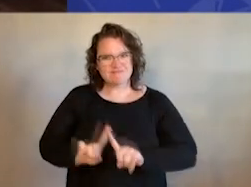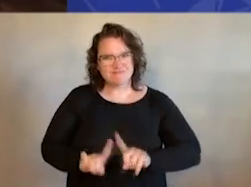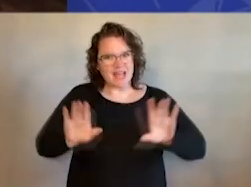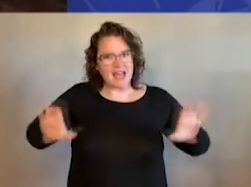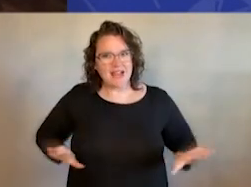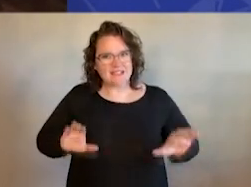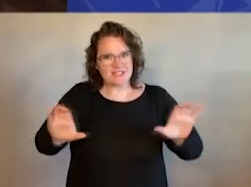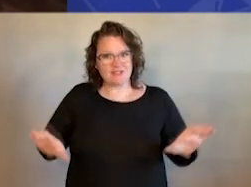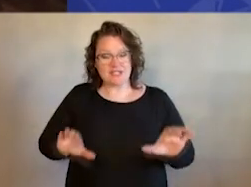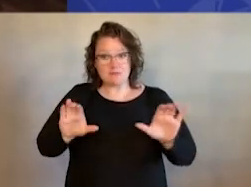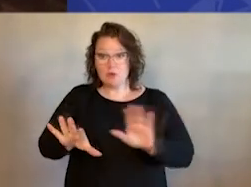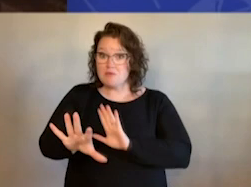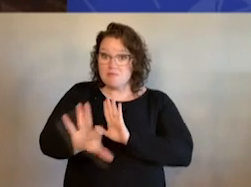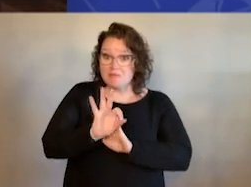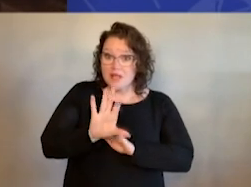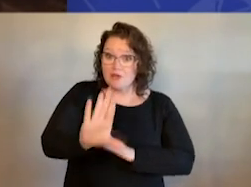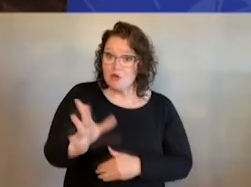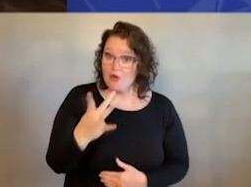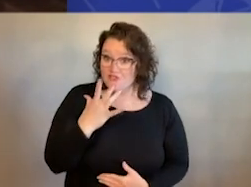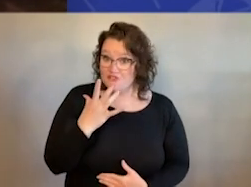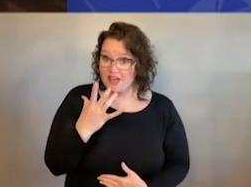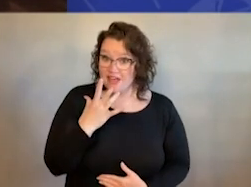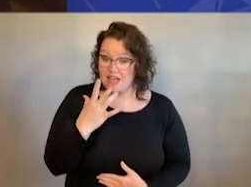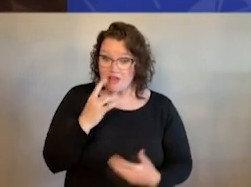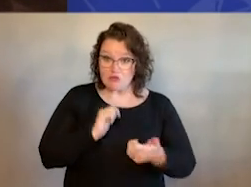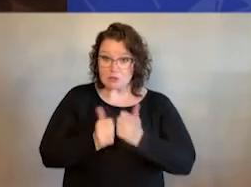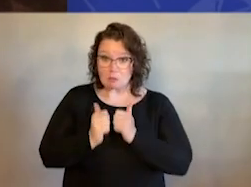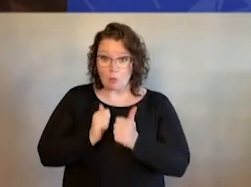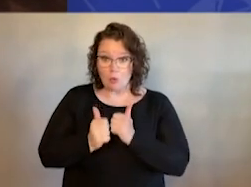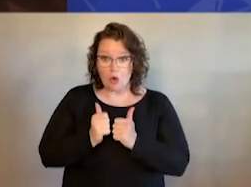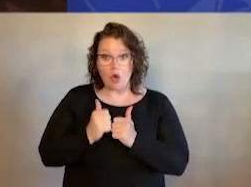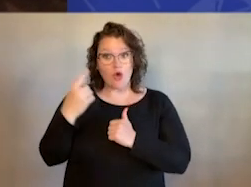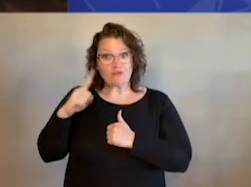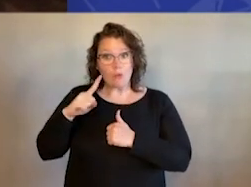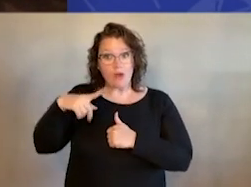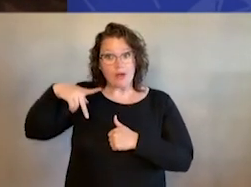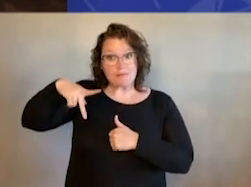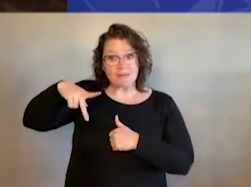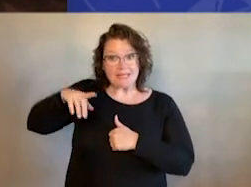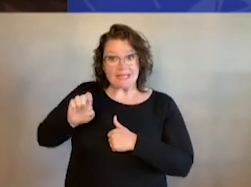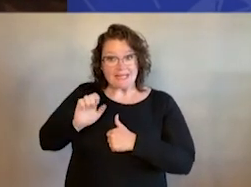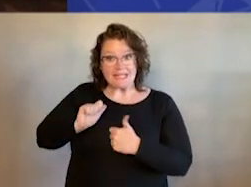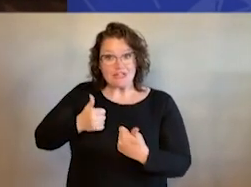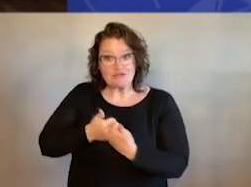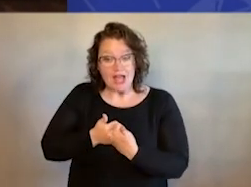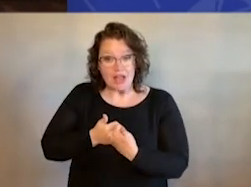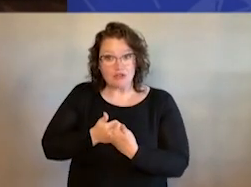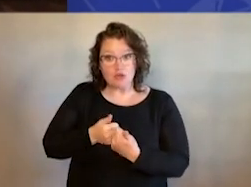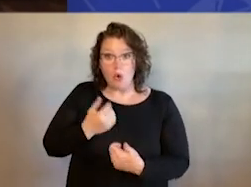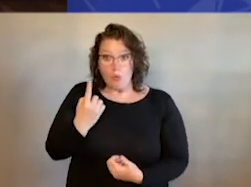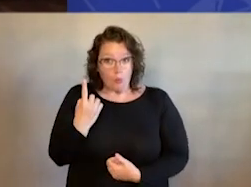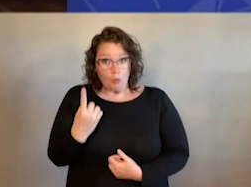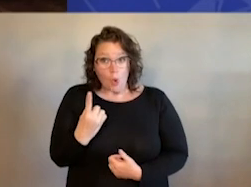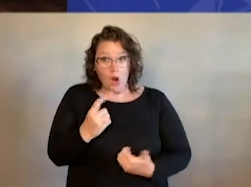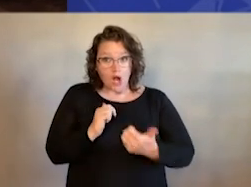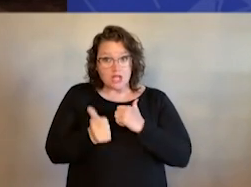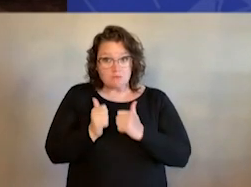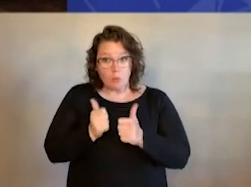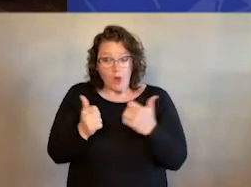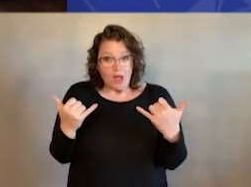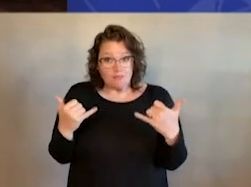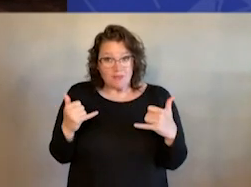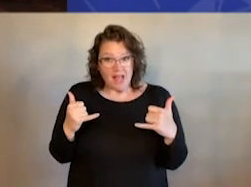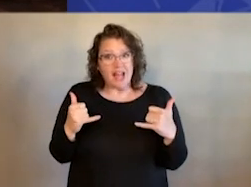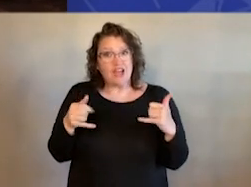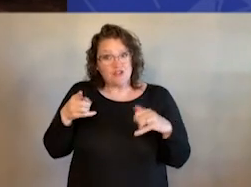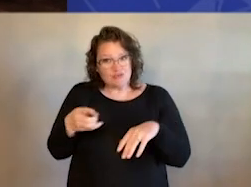activities. So choose your favorite one for the PE challenge and do that one sport to